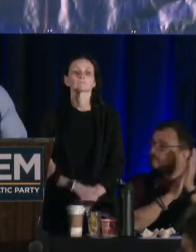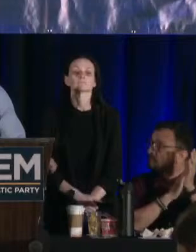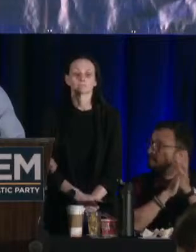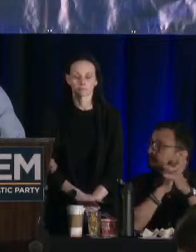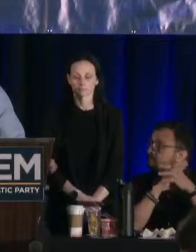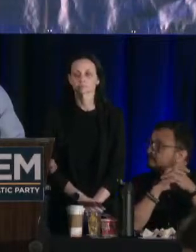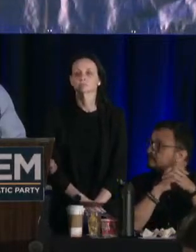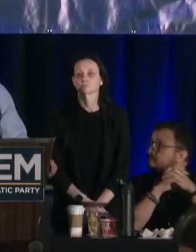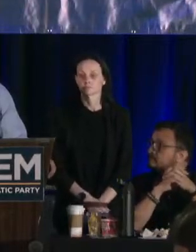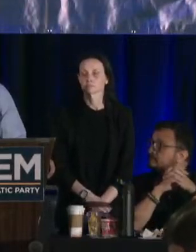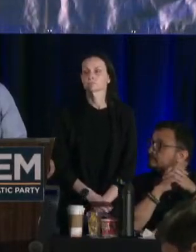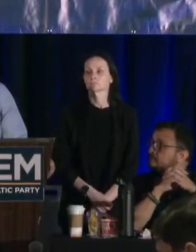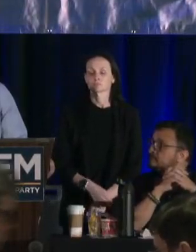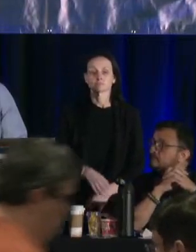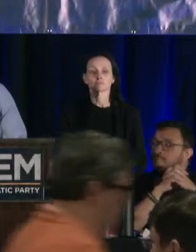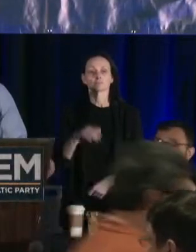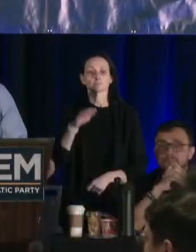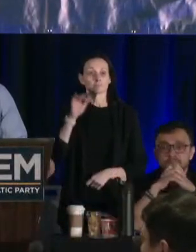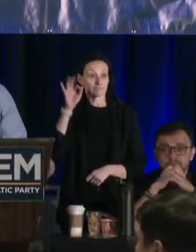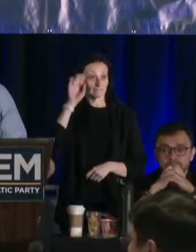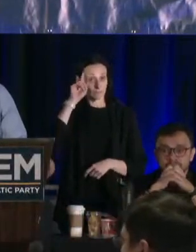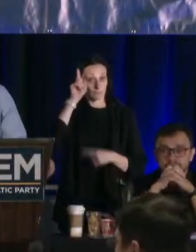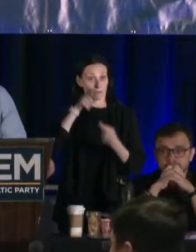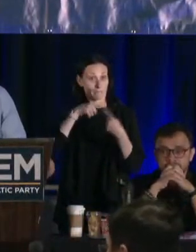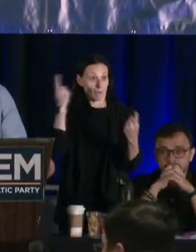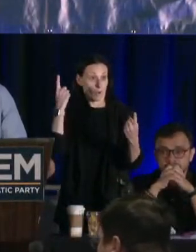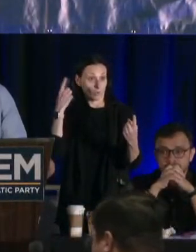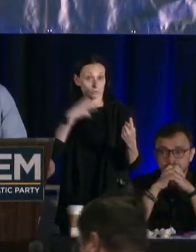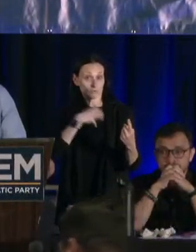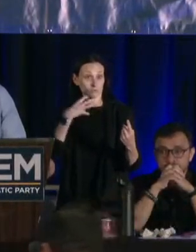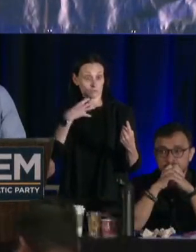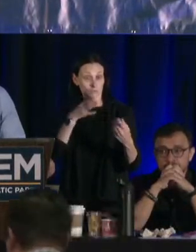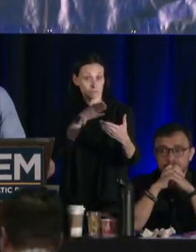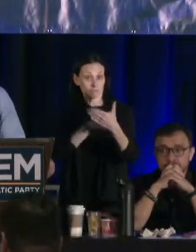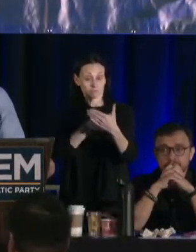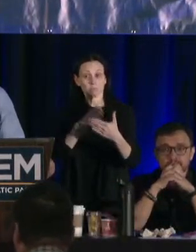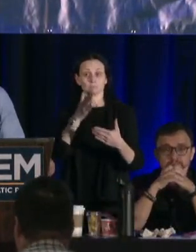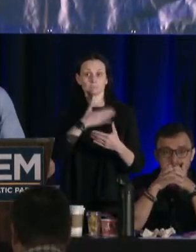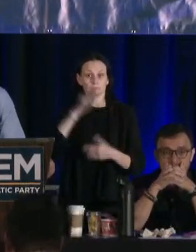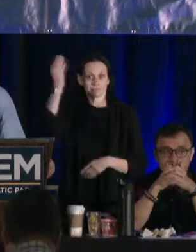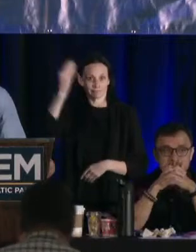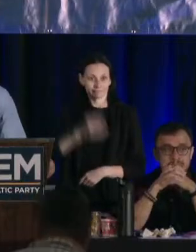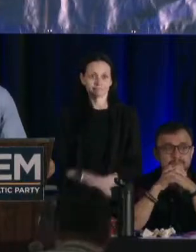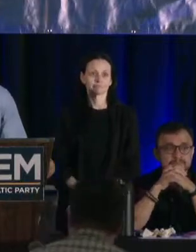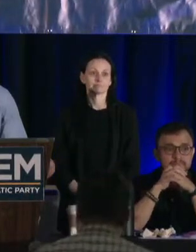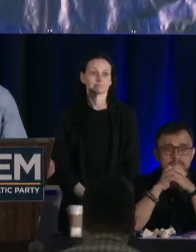Okay, so if you are opposed to the committee's recommendation, please raise your card high and keep it up.